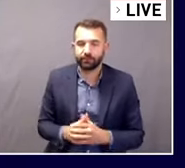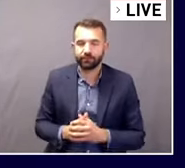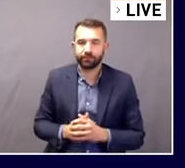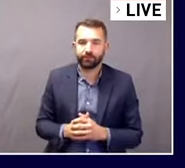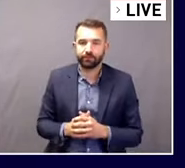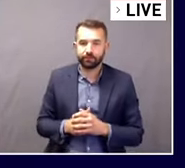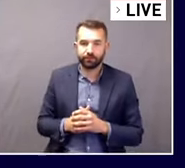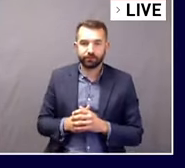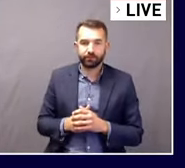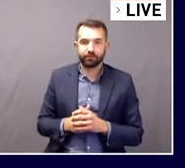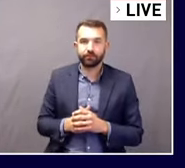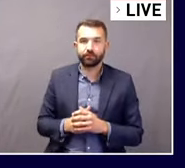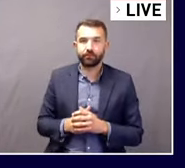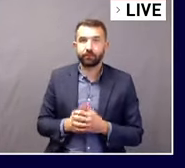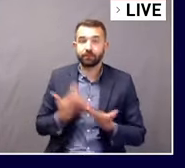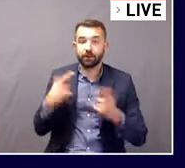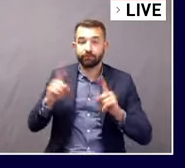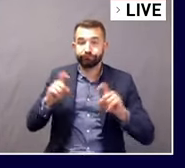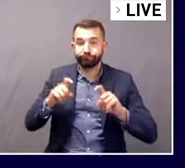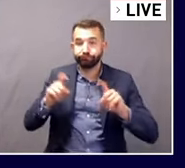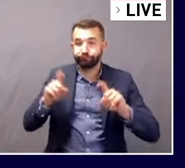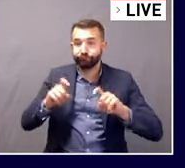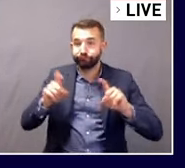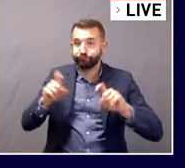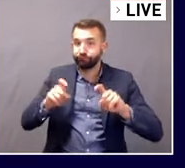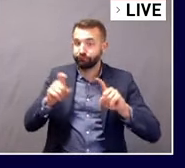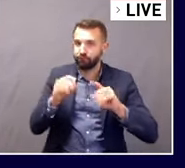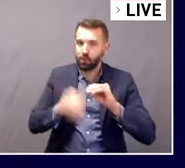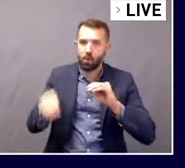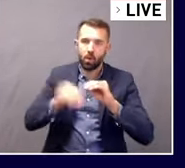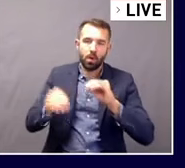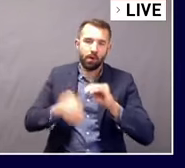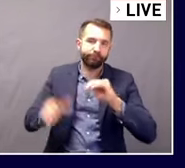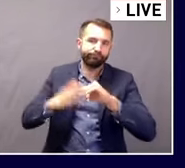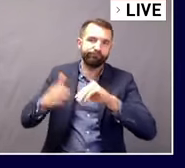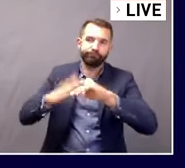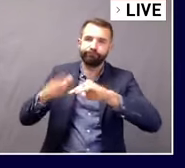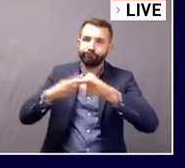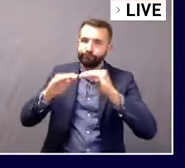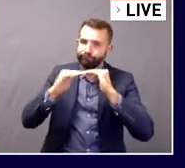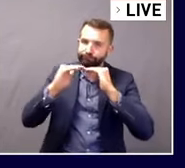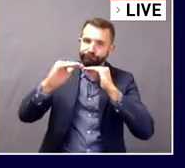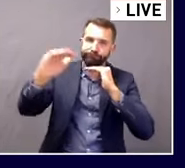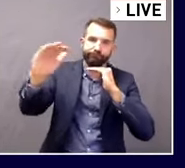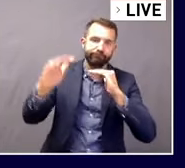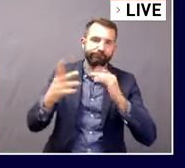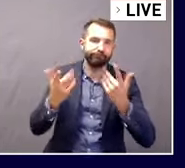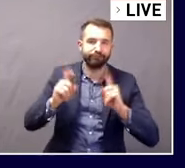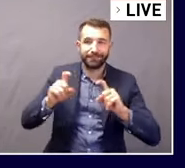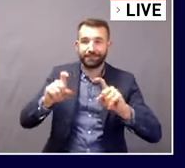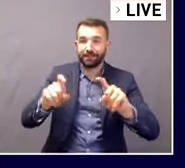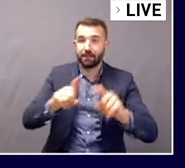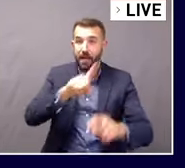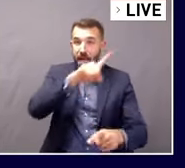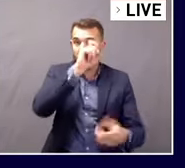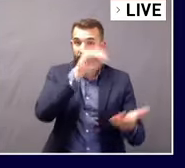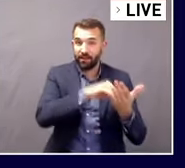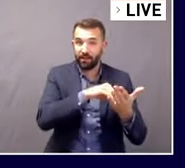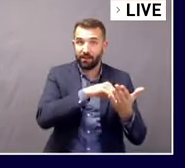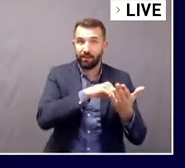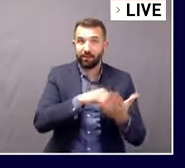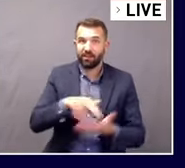Similarly, testing volume remains largely steady in Maine at 358 tests per every 100,000